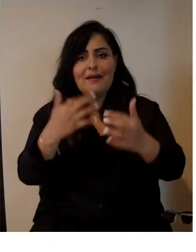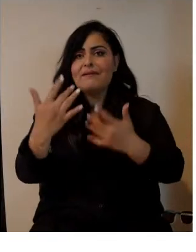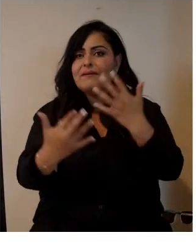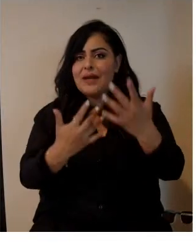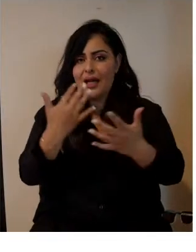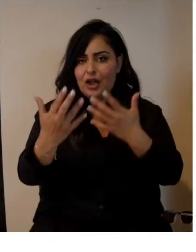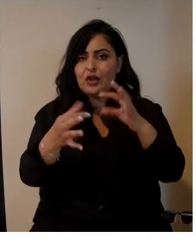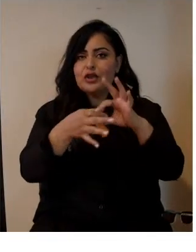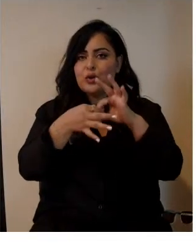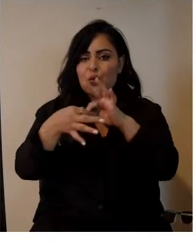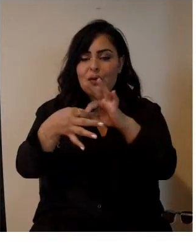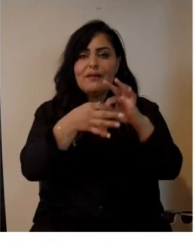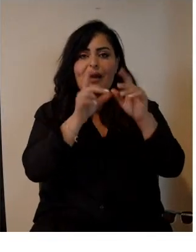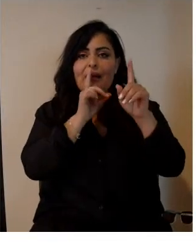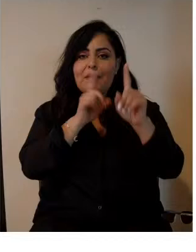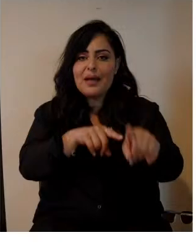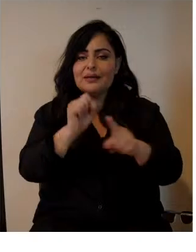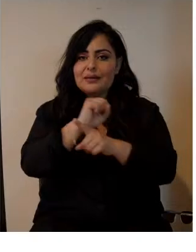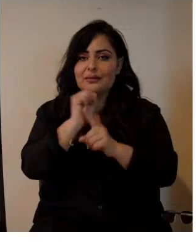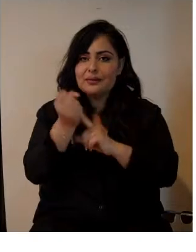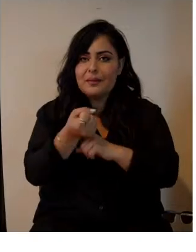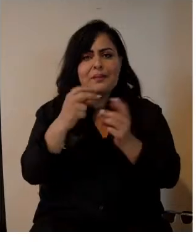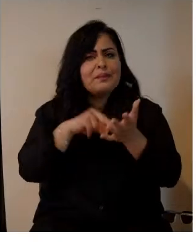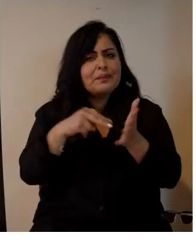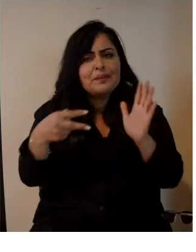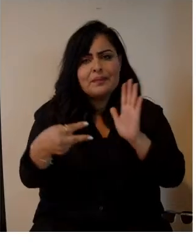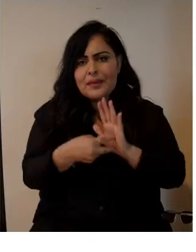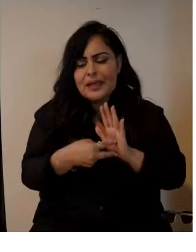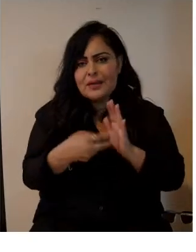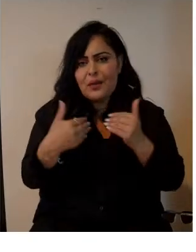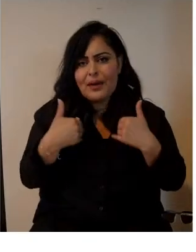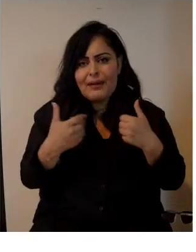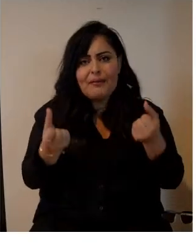Unified Command organization. What that means is we have